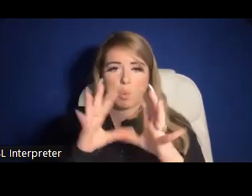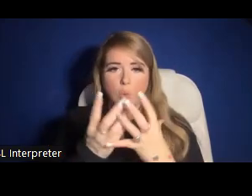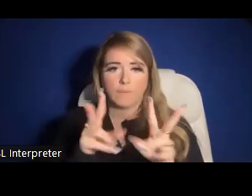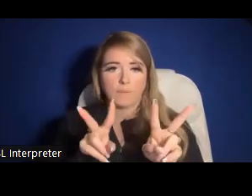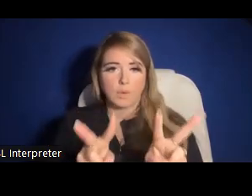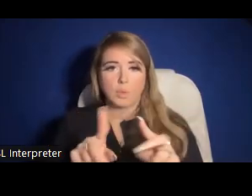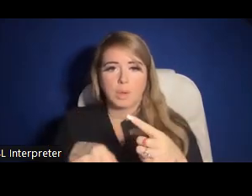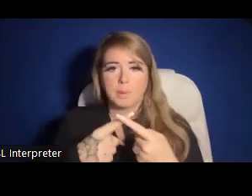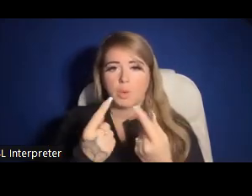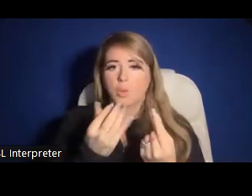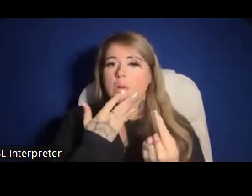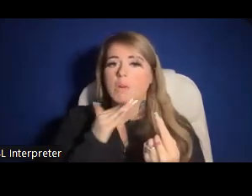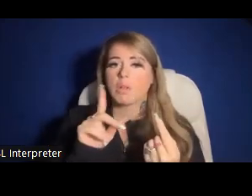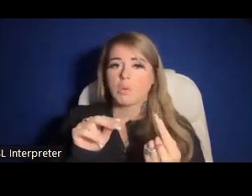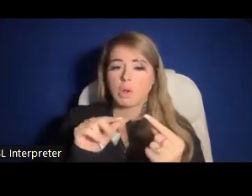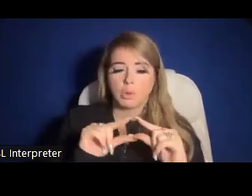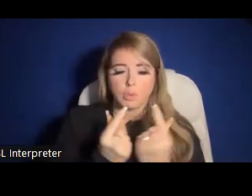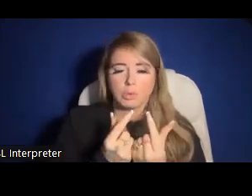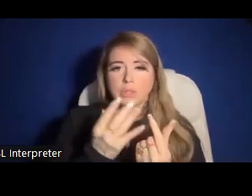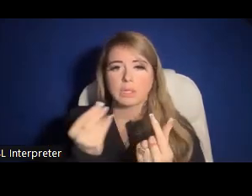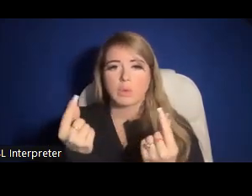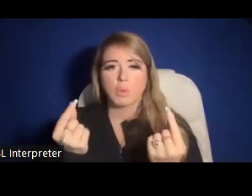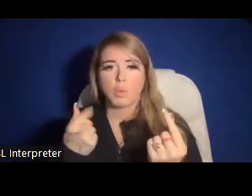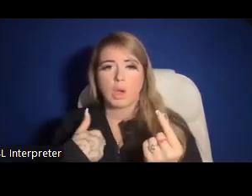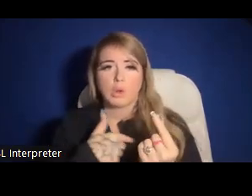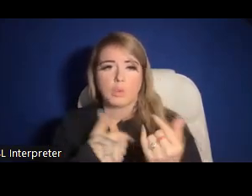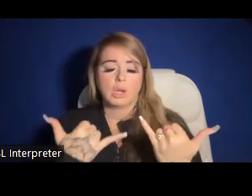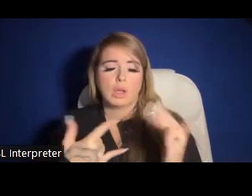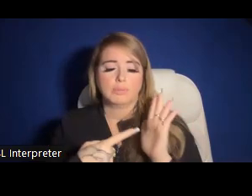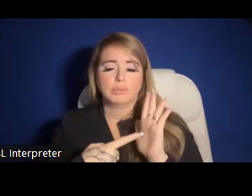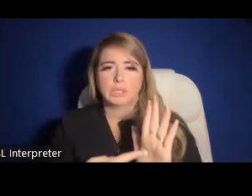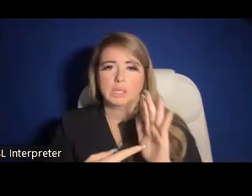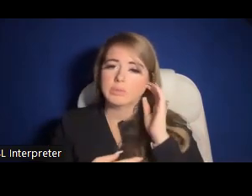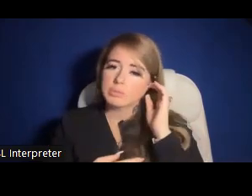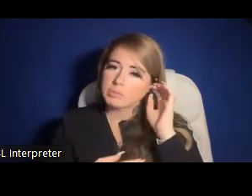Colorado groups and what we are presenting.